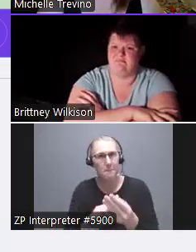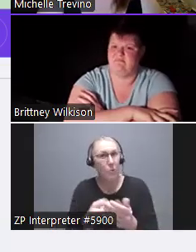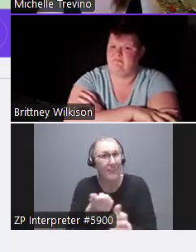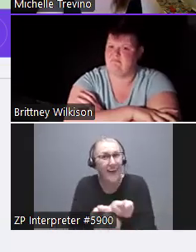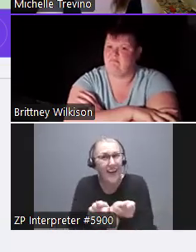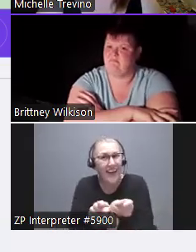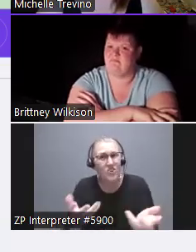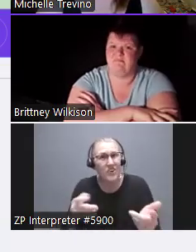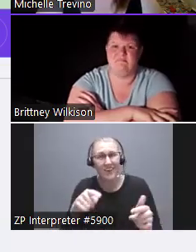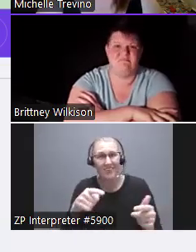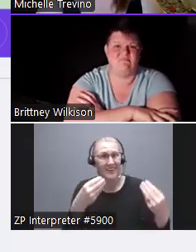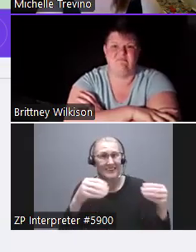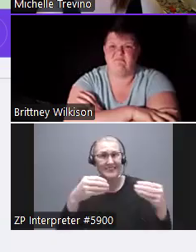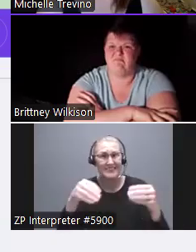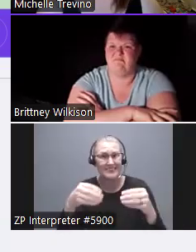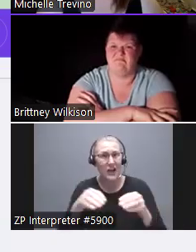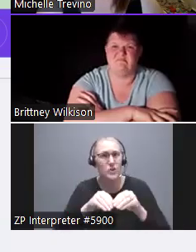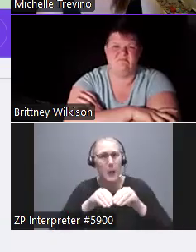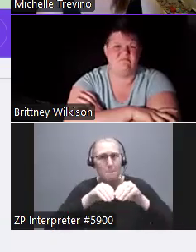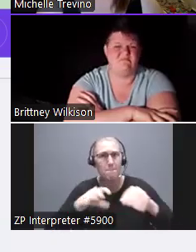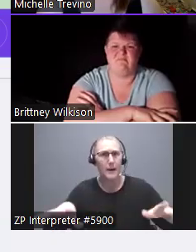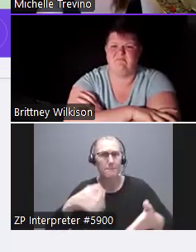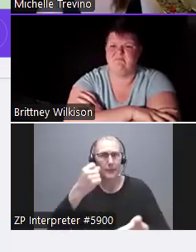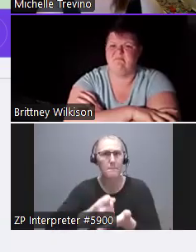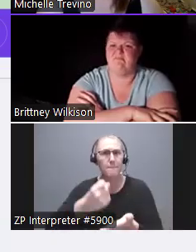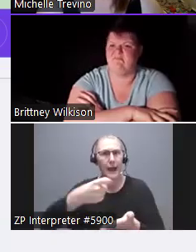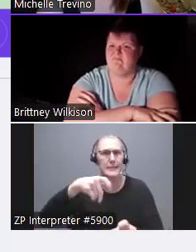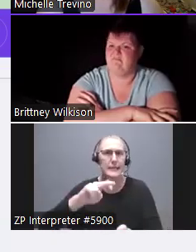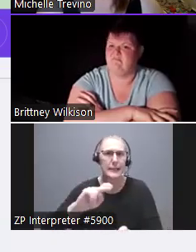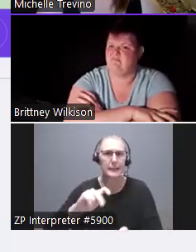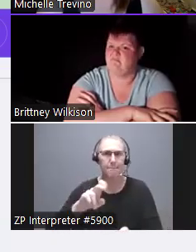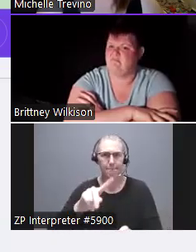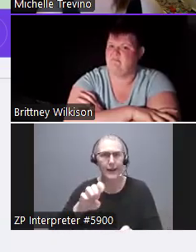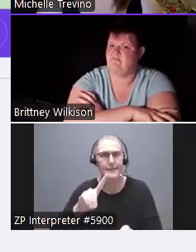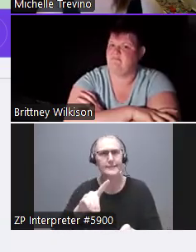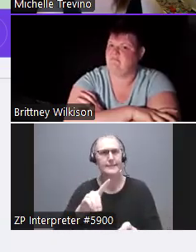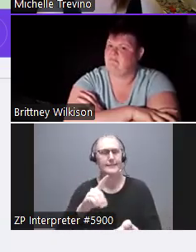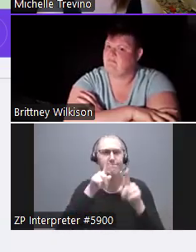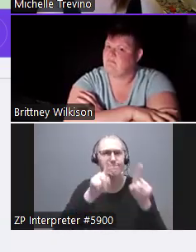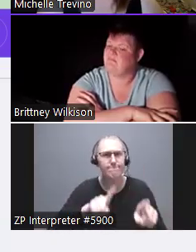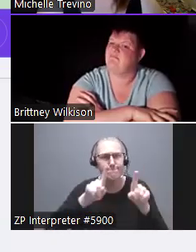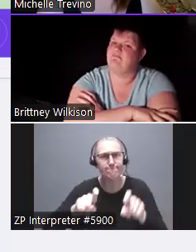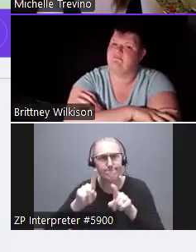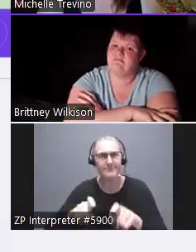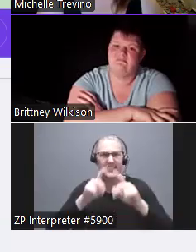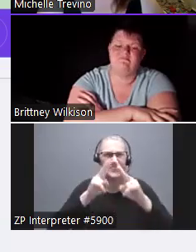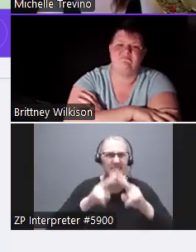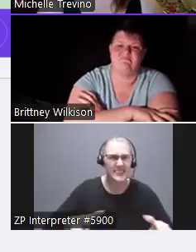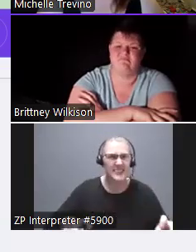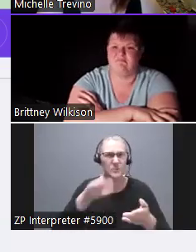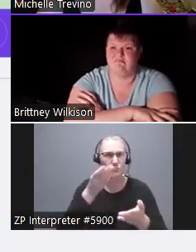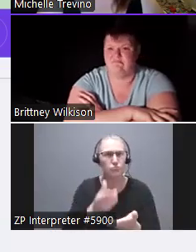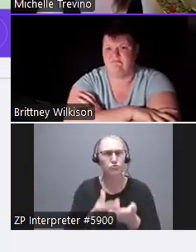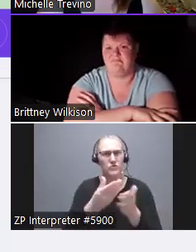out is patented, it's tested, it's proven, and he shows all of the results.